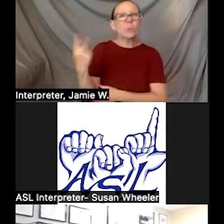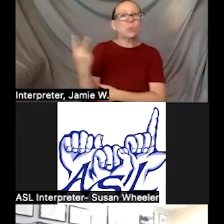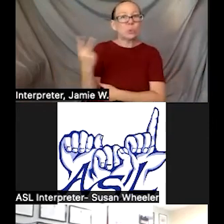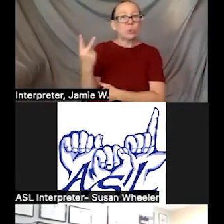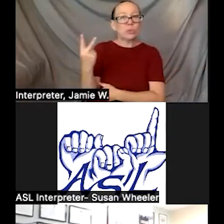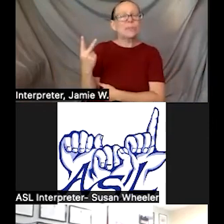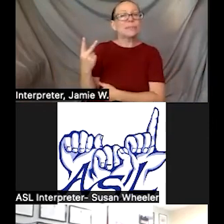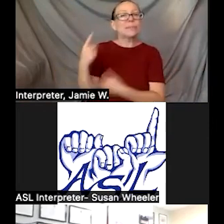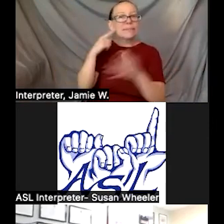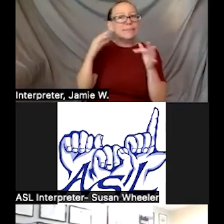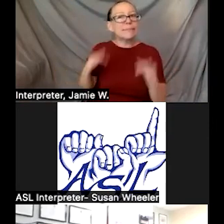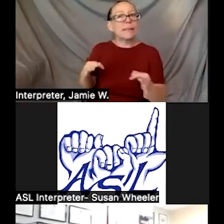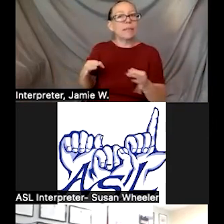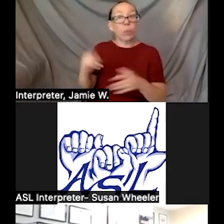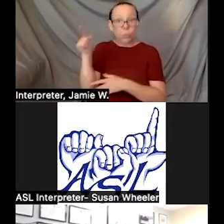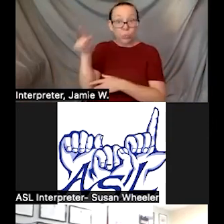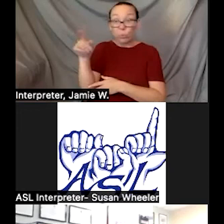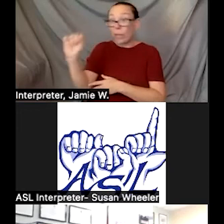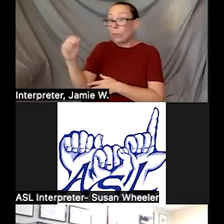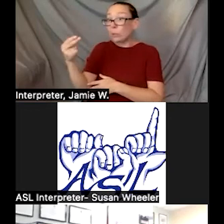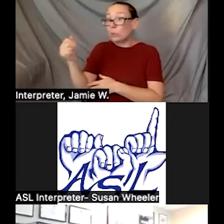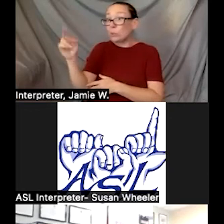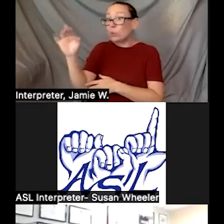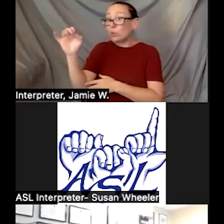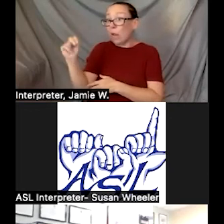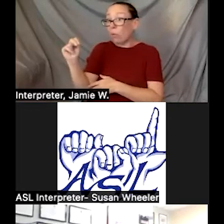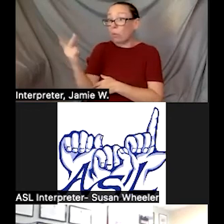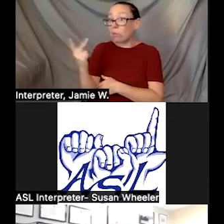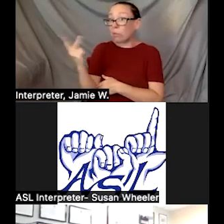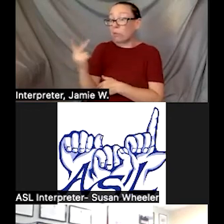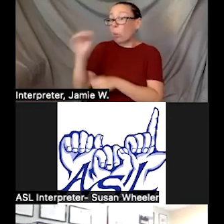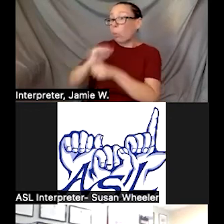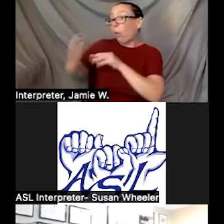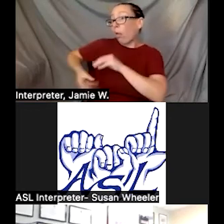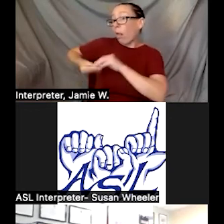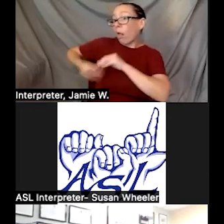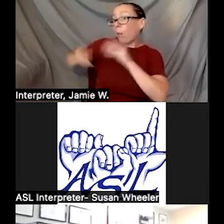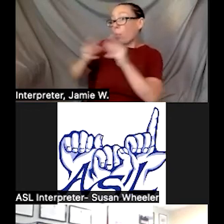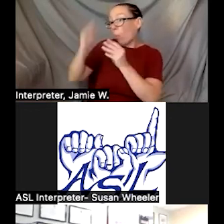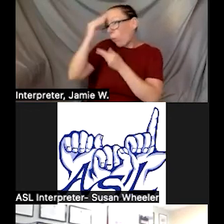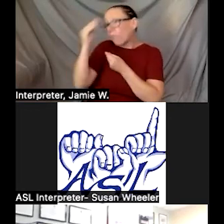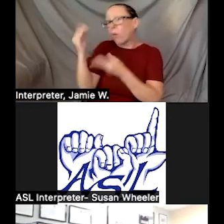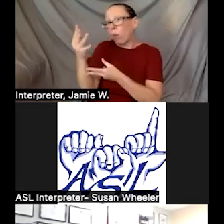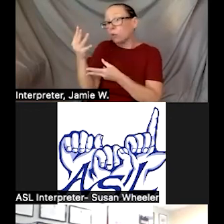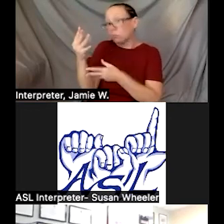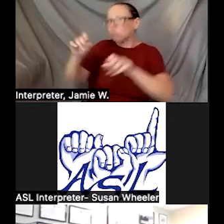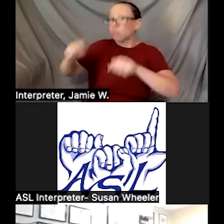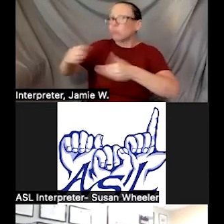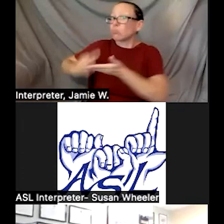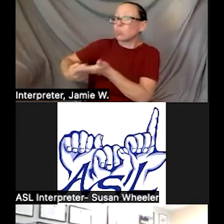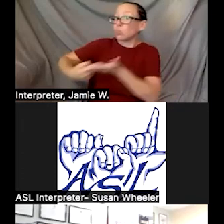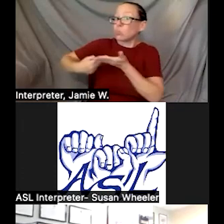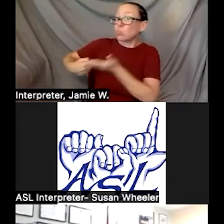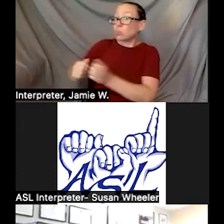and Sharon kind of want to work on the spreadsheet and add some information, we could definitely talk about doing something. And